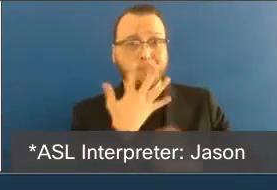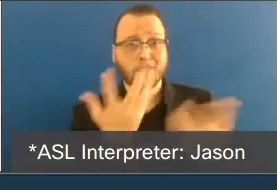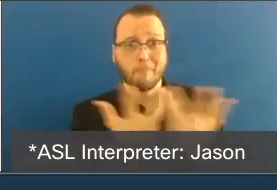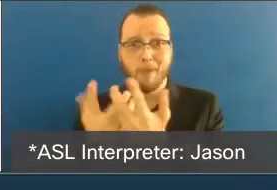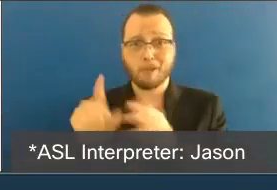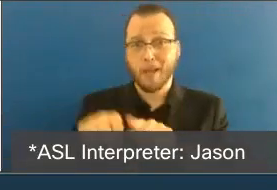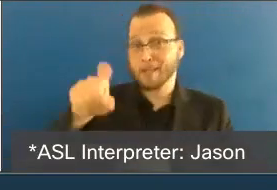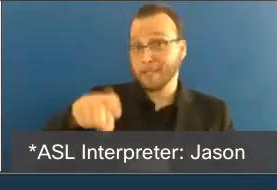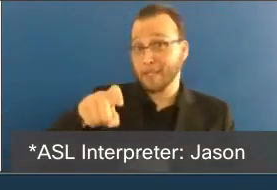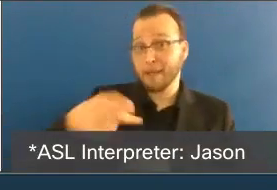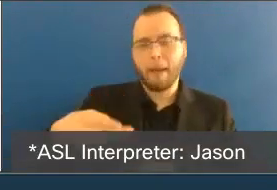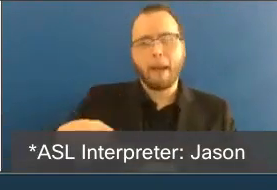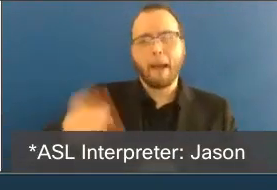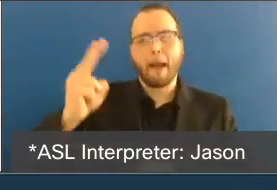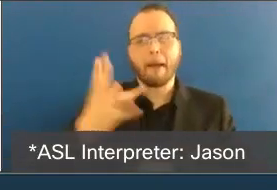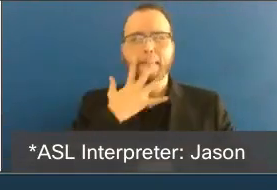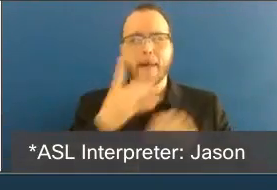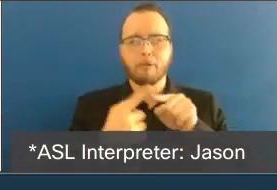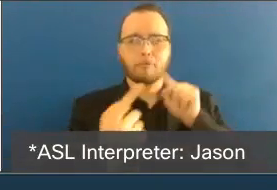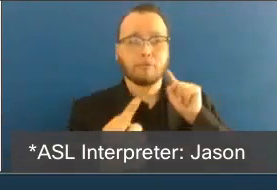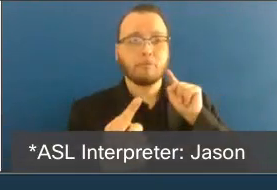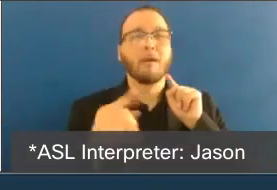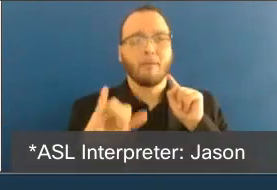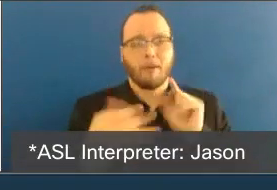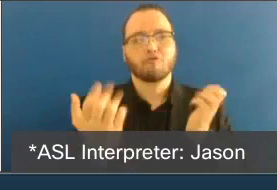contrast style is recommended for best visibility.